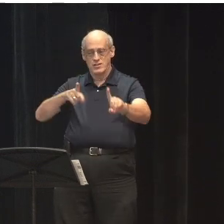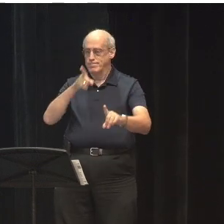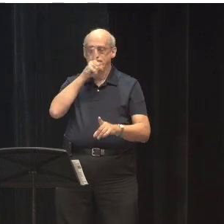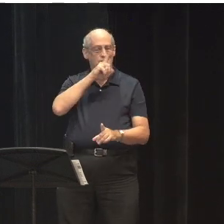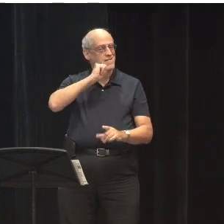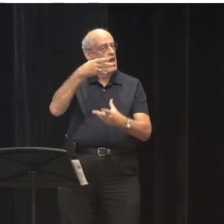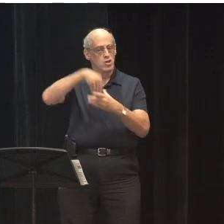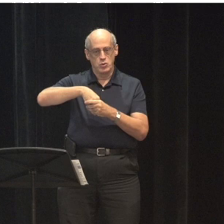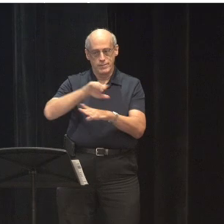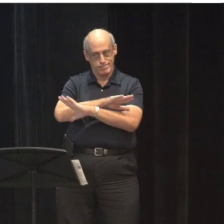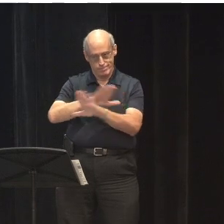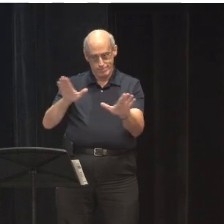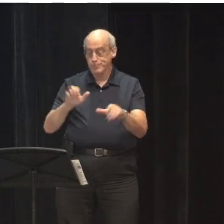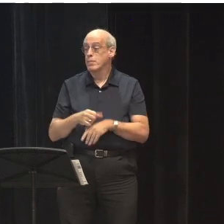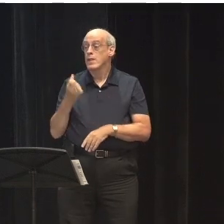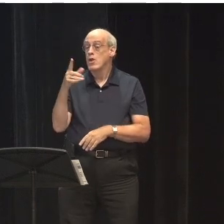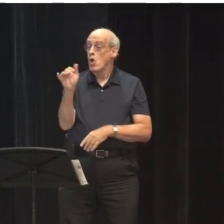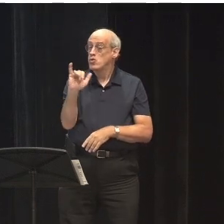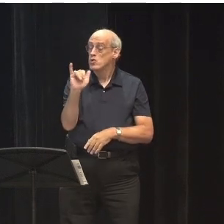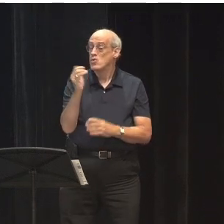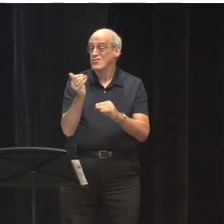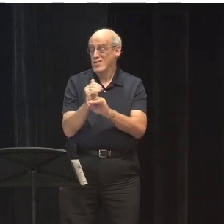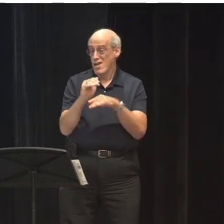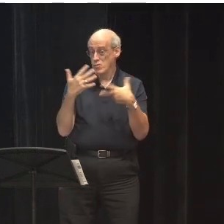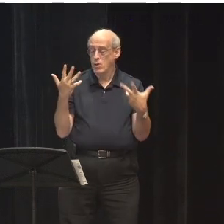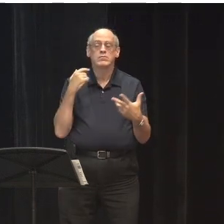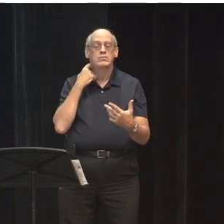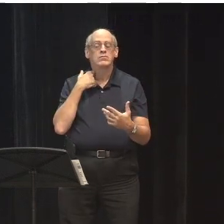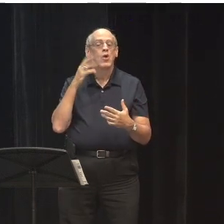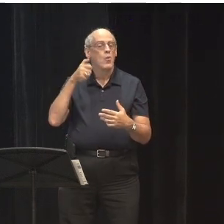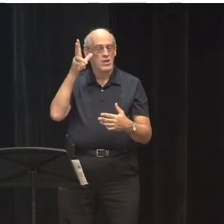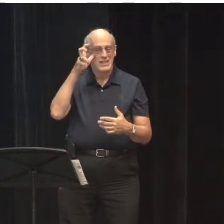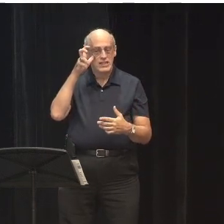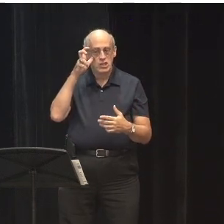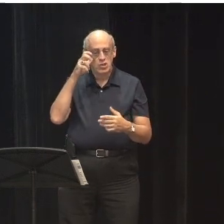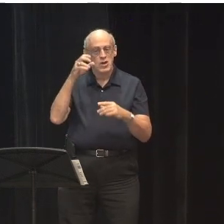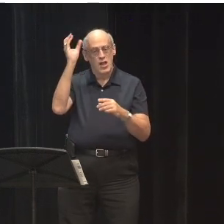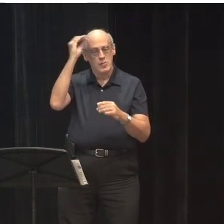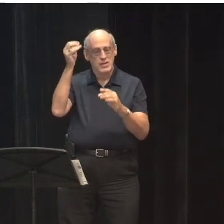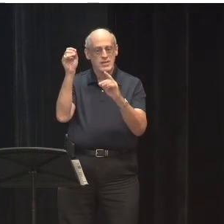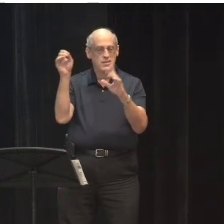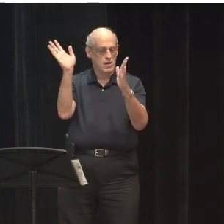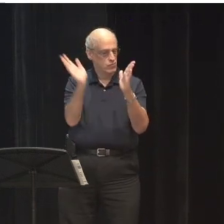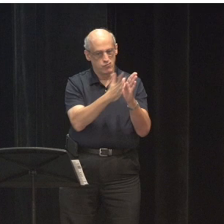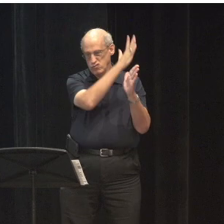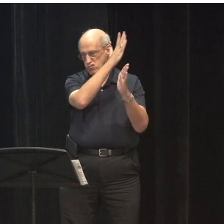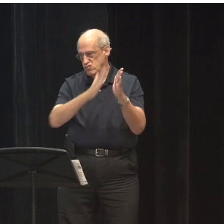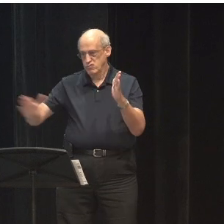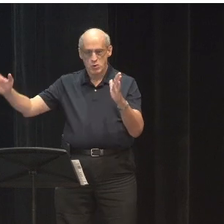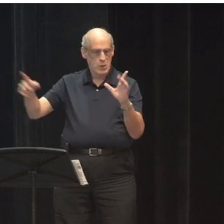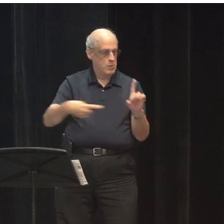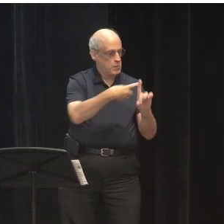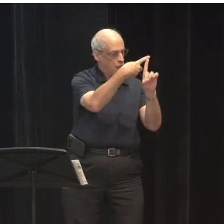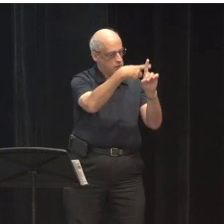session. Also, during tonight's hearing, you're going to hear a range of opinions. And I like to